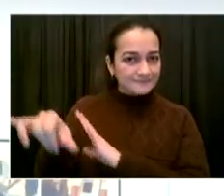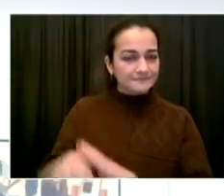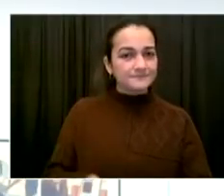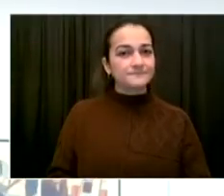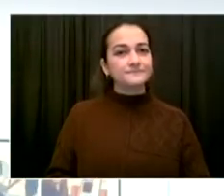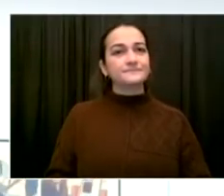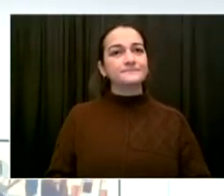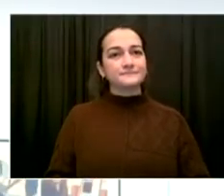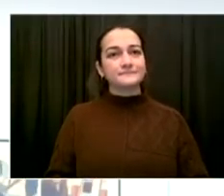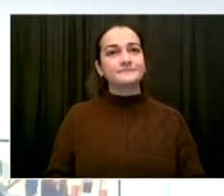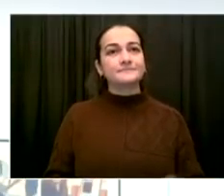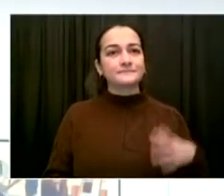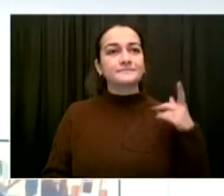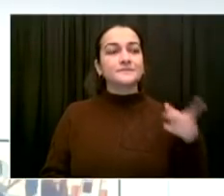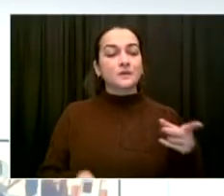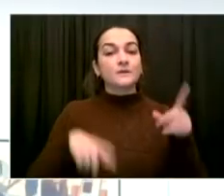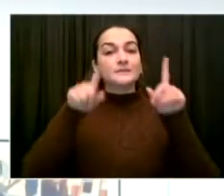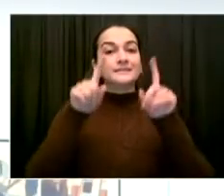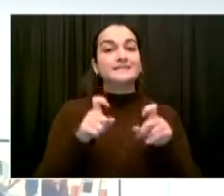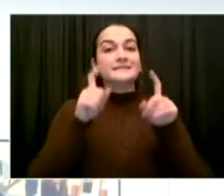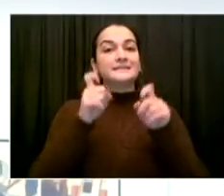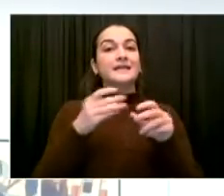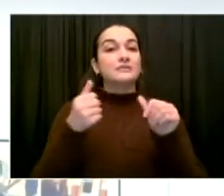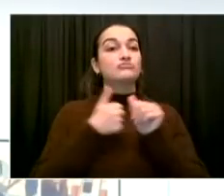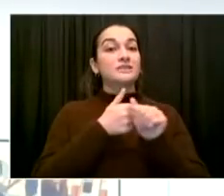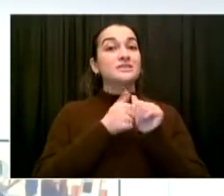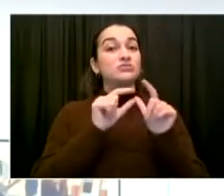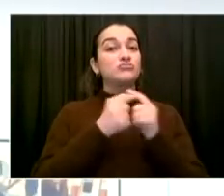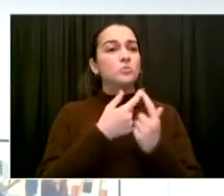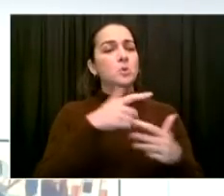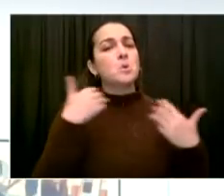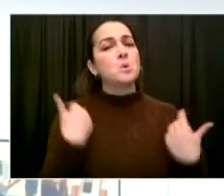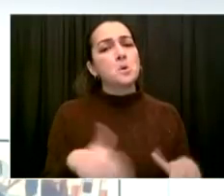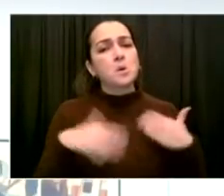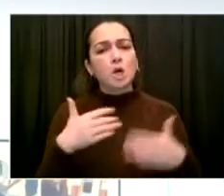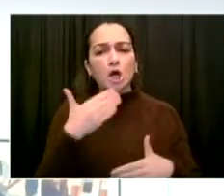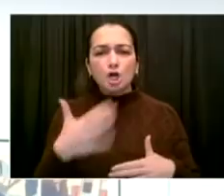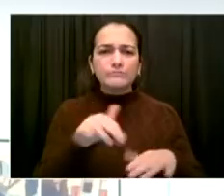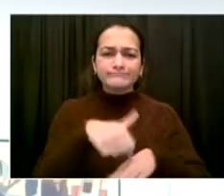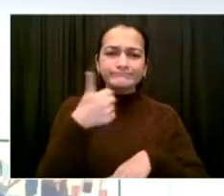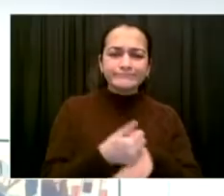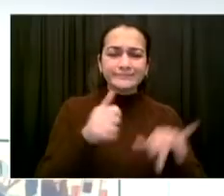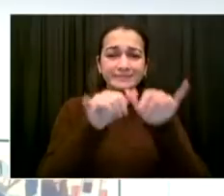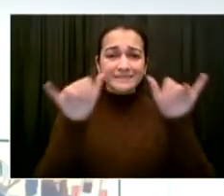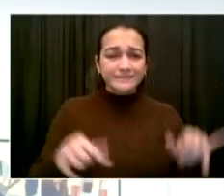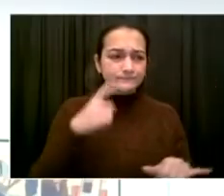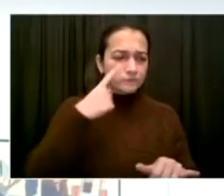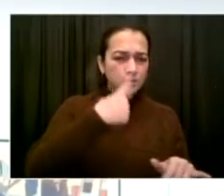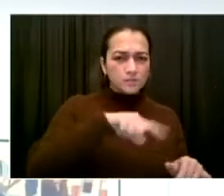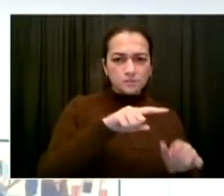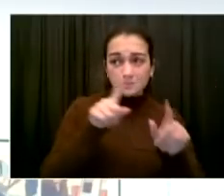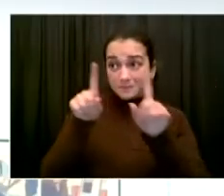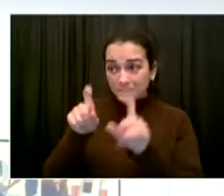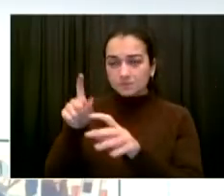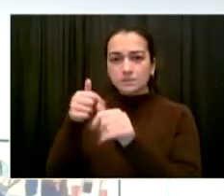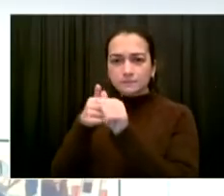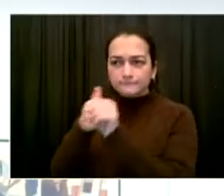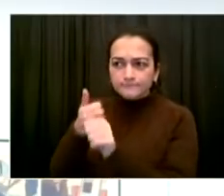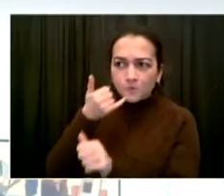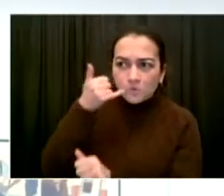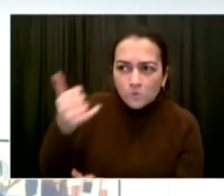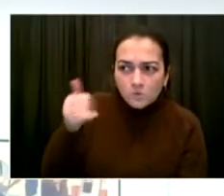notified so that they can appropriately quarantine. And very importantly, anyone who is sick